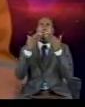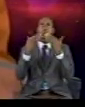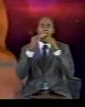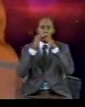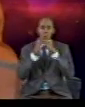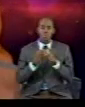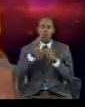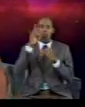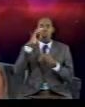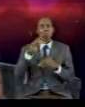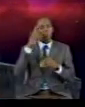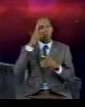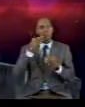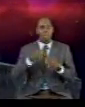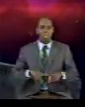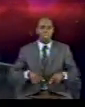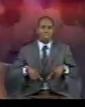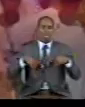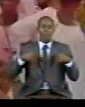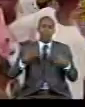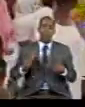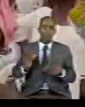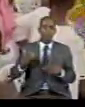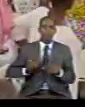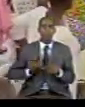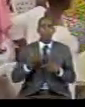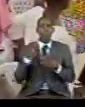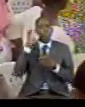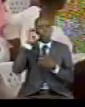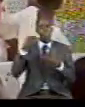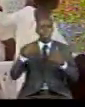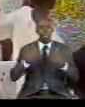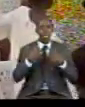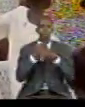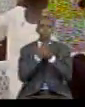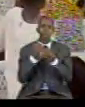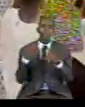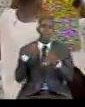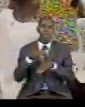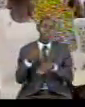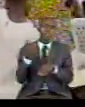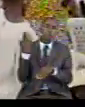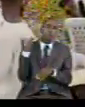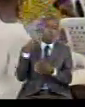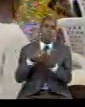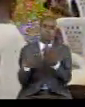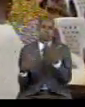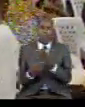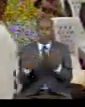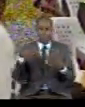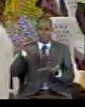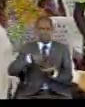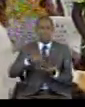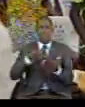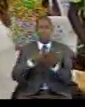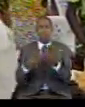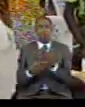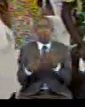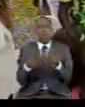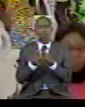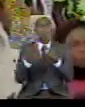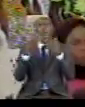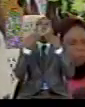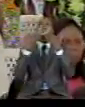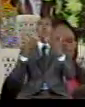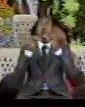have saved through this crusade. Let's bless him. Let's appreciate him. Let's thank him for